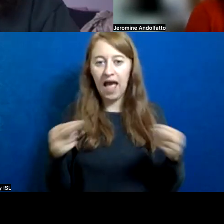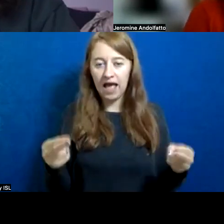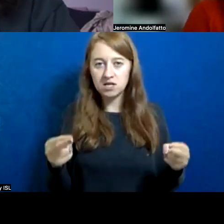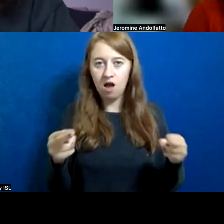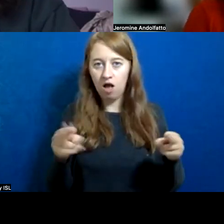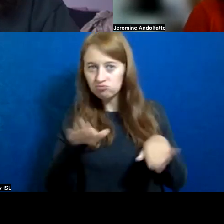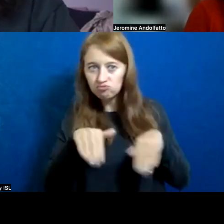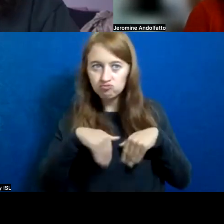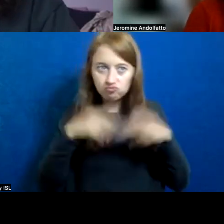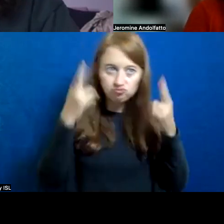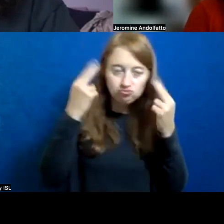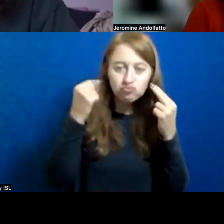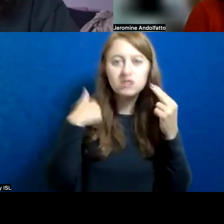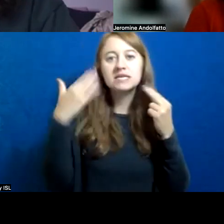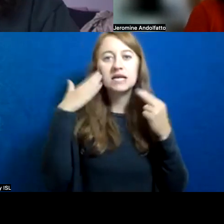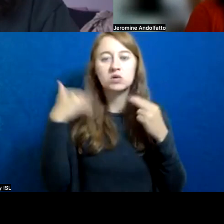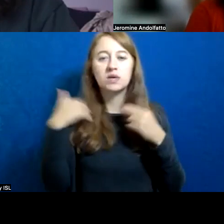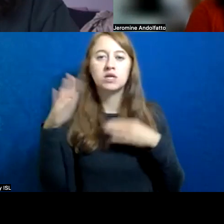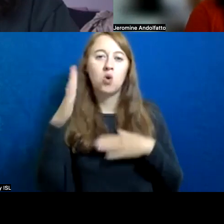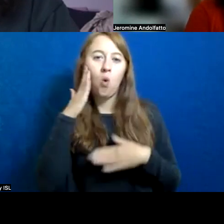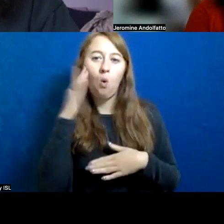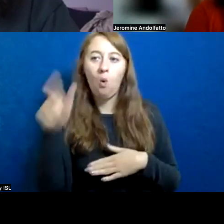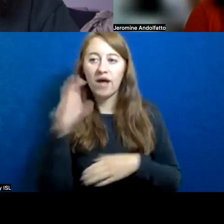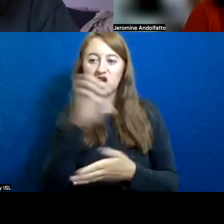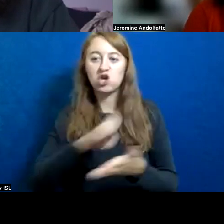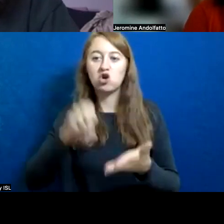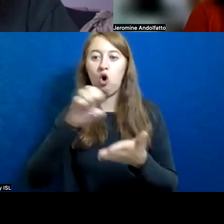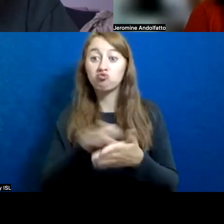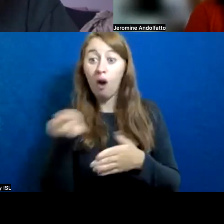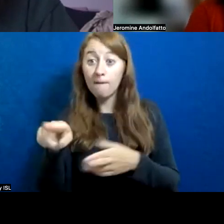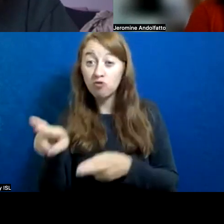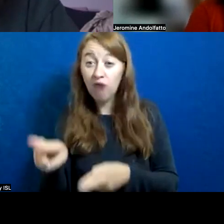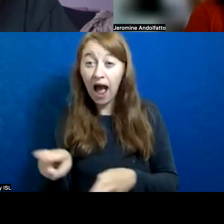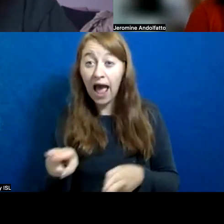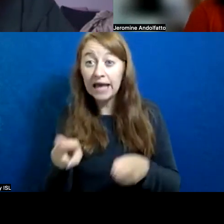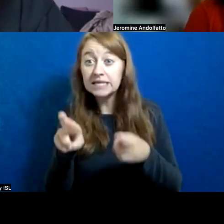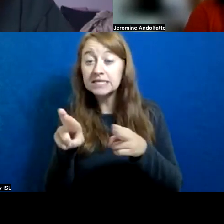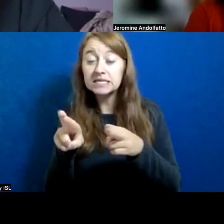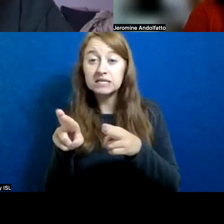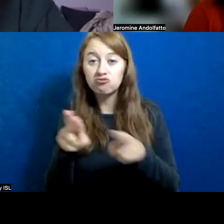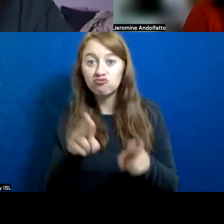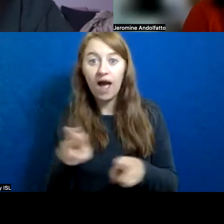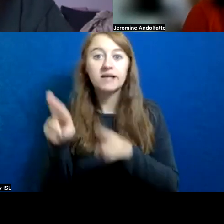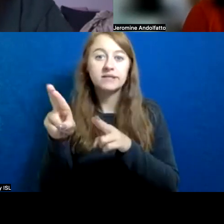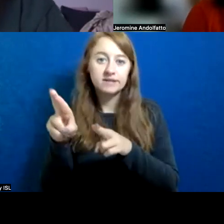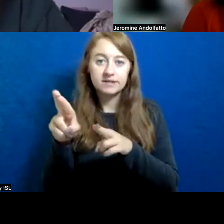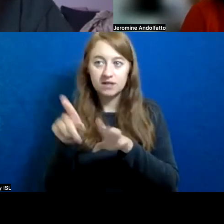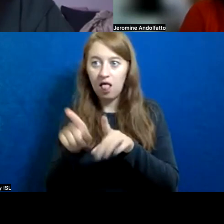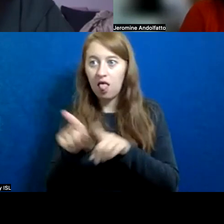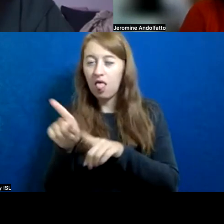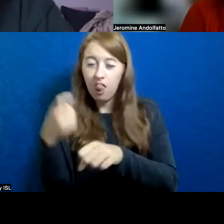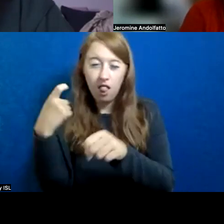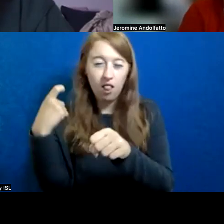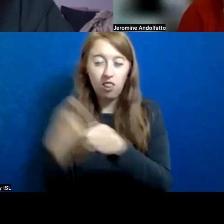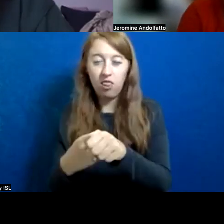that is happening in Europe to, you know, shortcut general advancement for women's rights and stop campaigning for